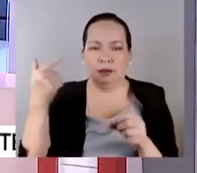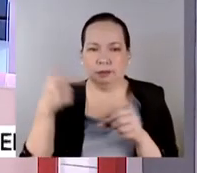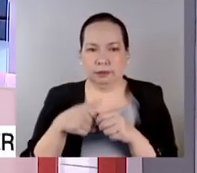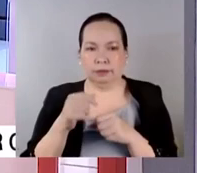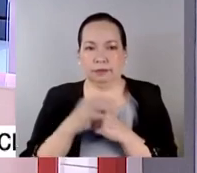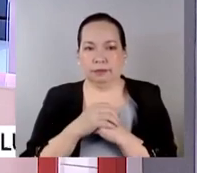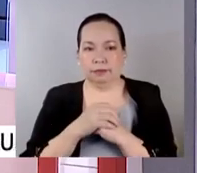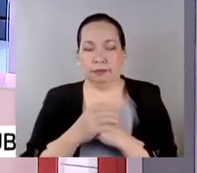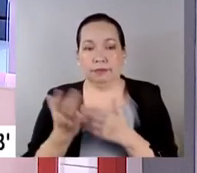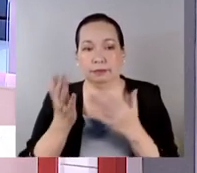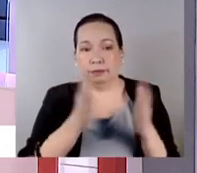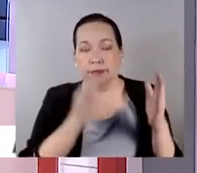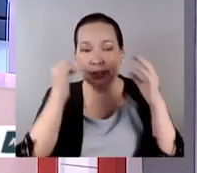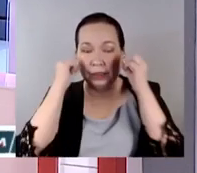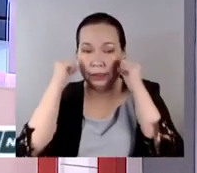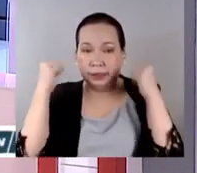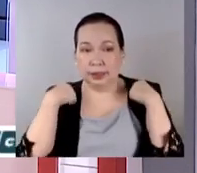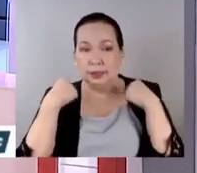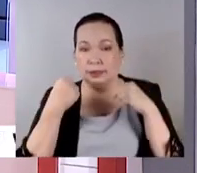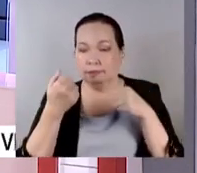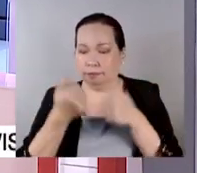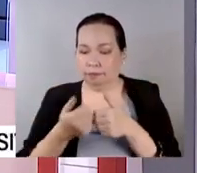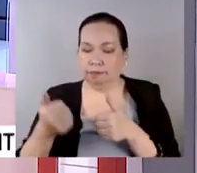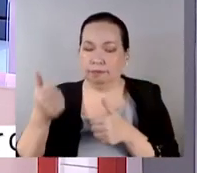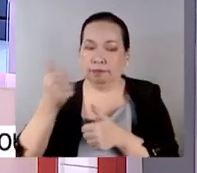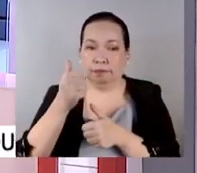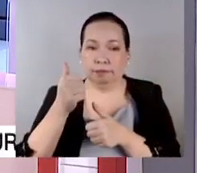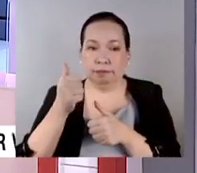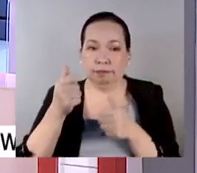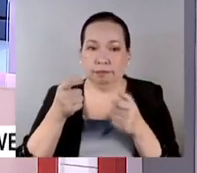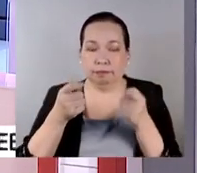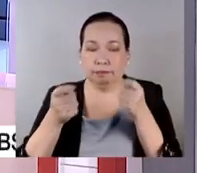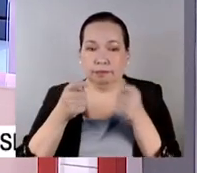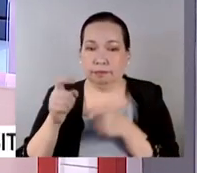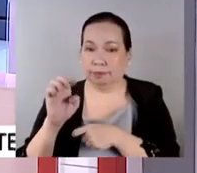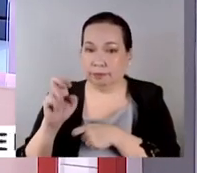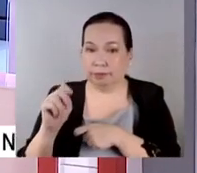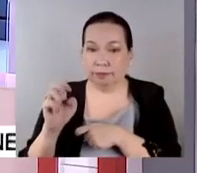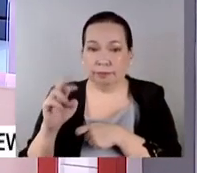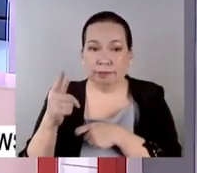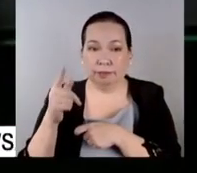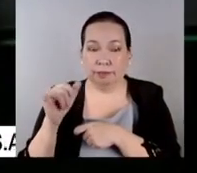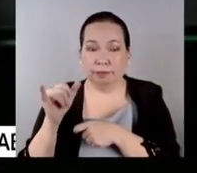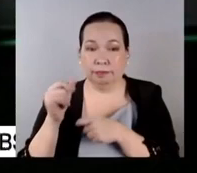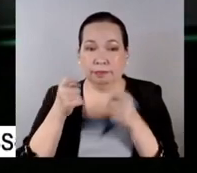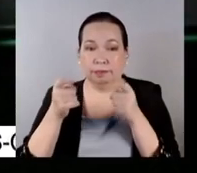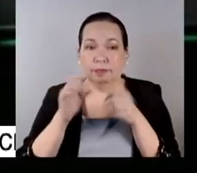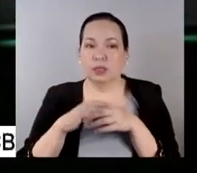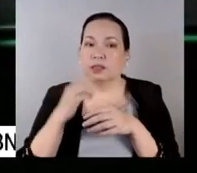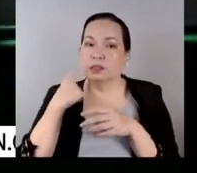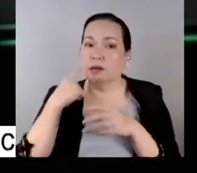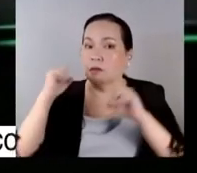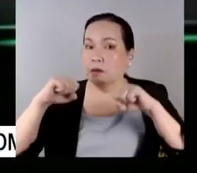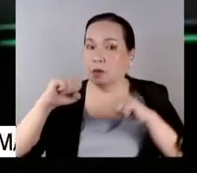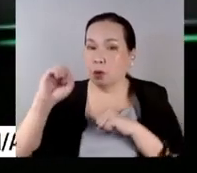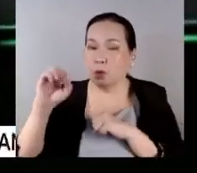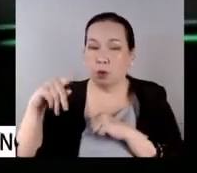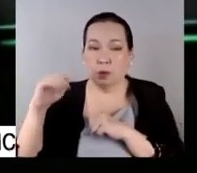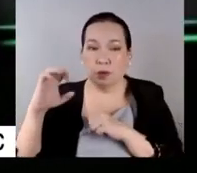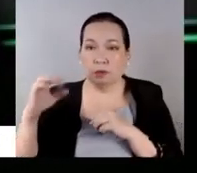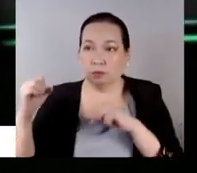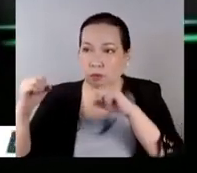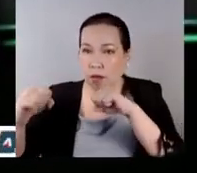Saudi Arabia's energy minister, Prince Abdulaziz bin Salman, says the recent OPEC Plus deal to collectively cut